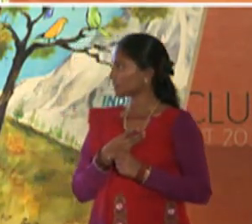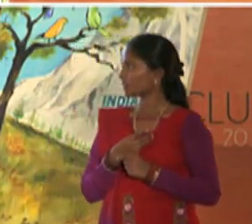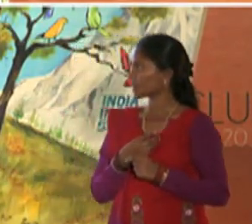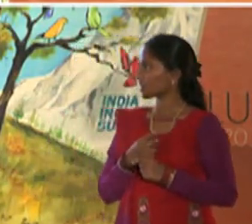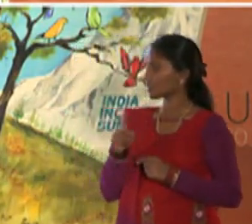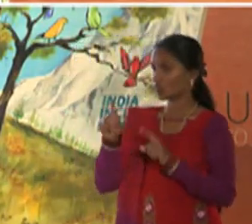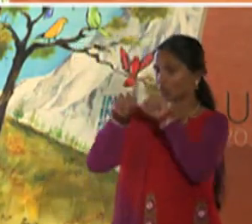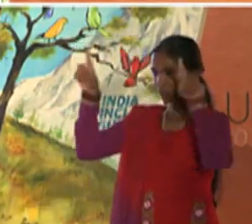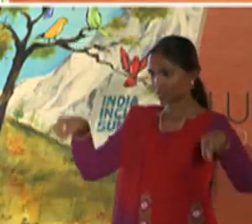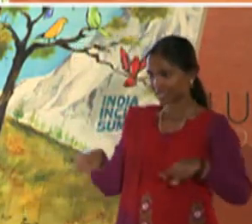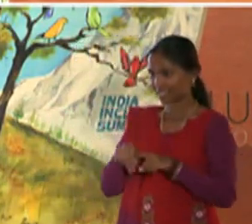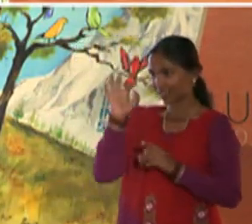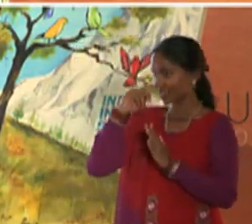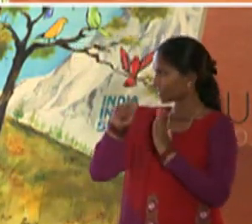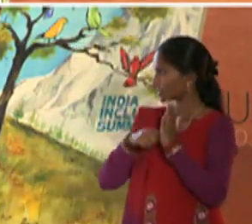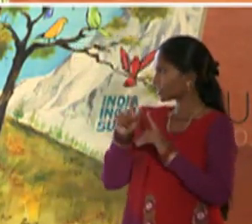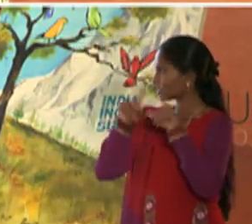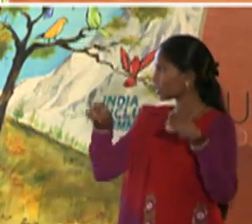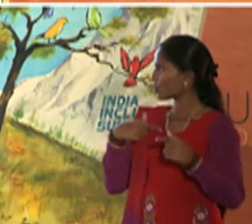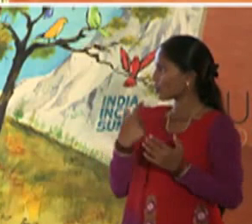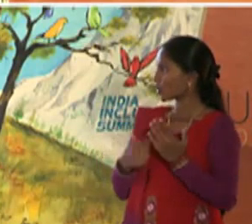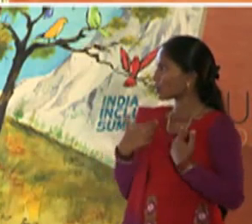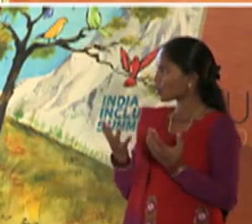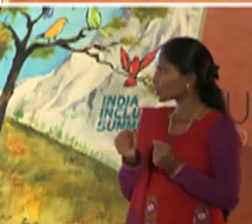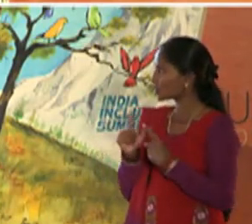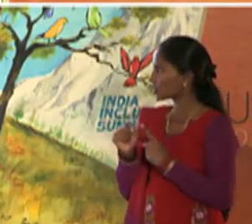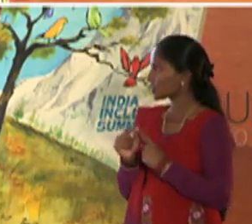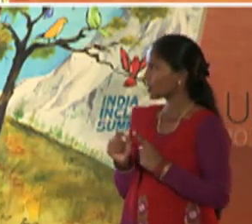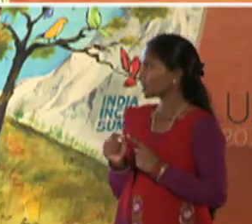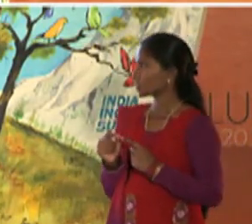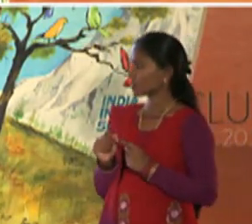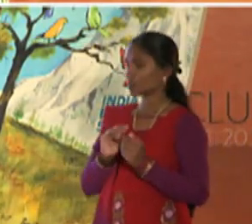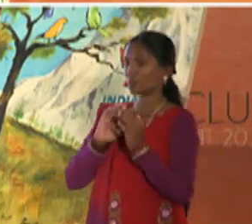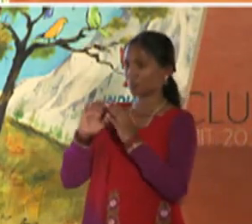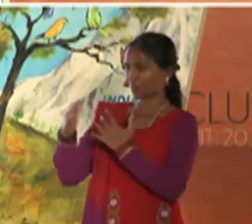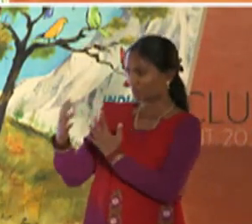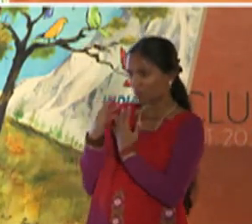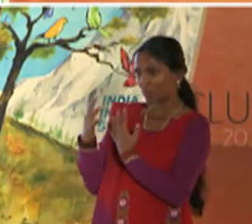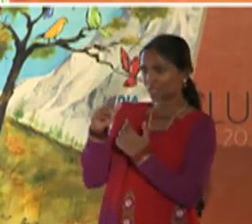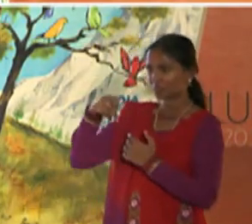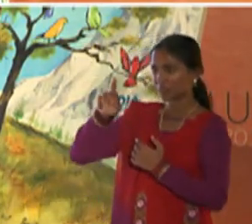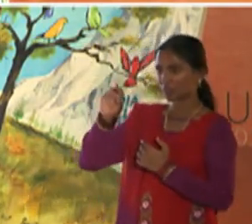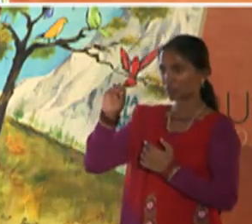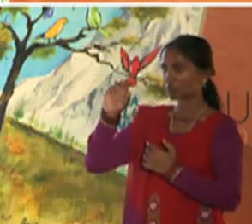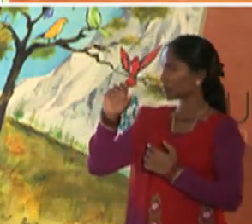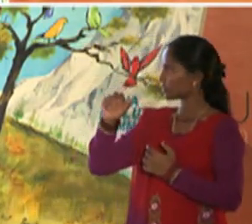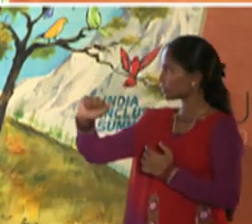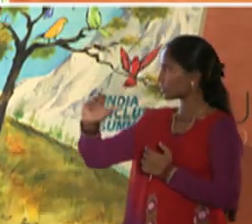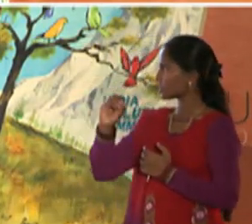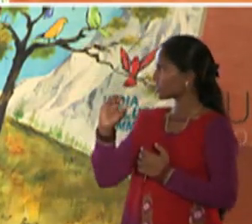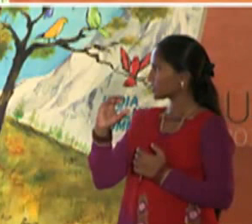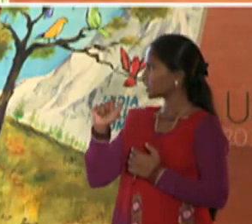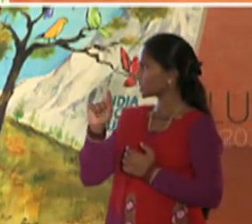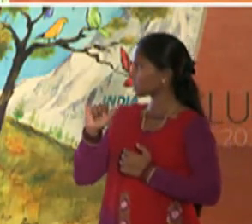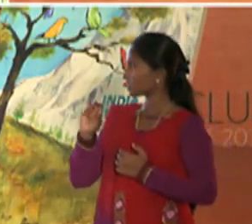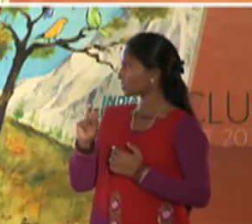on screen, what we want to do is we want to raise the bar in terms of production. Because what happens in the business that